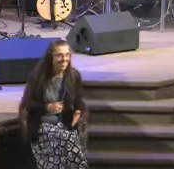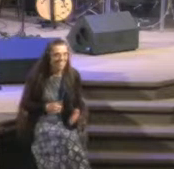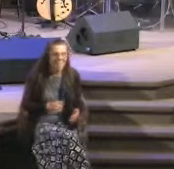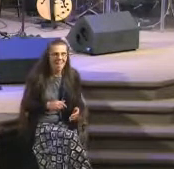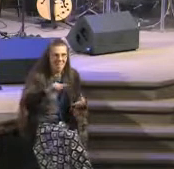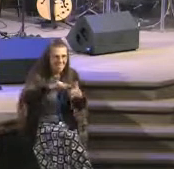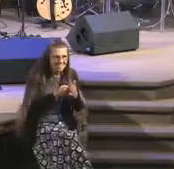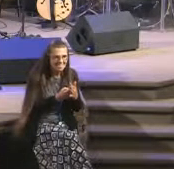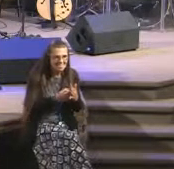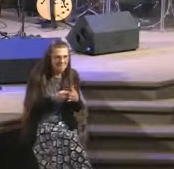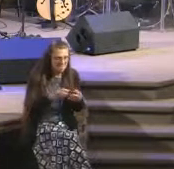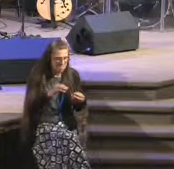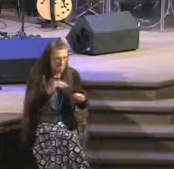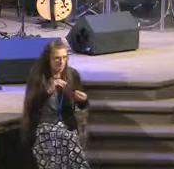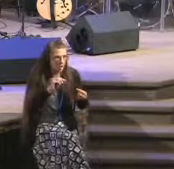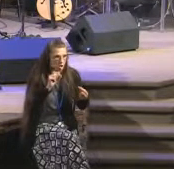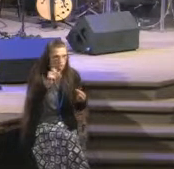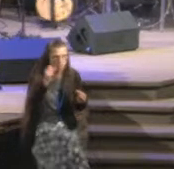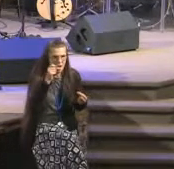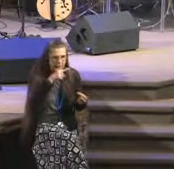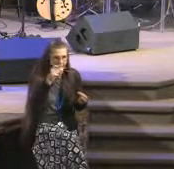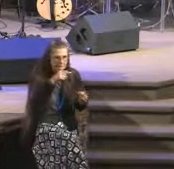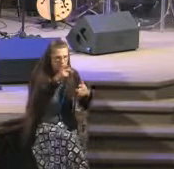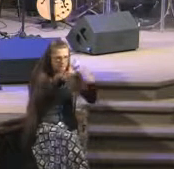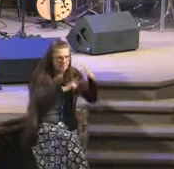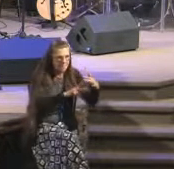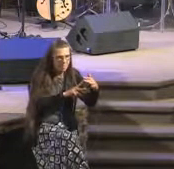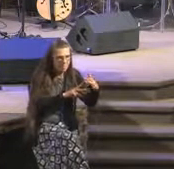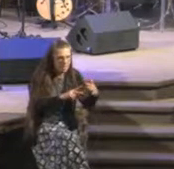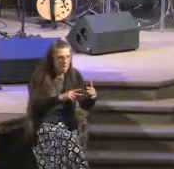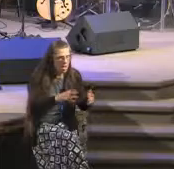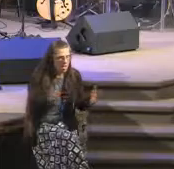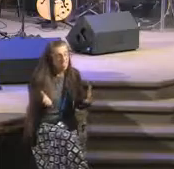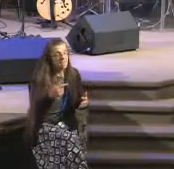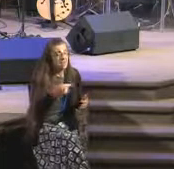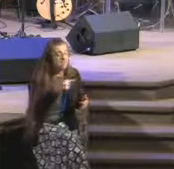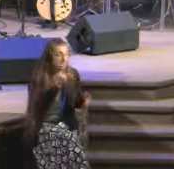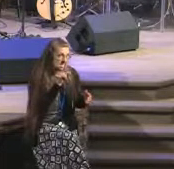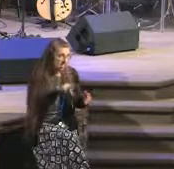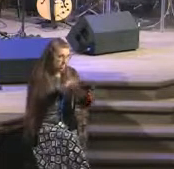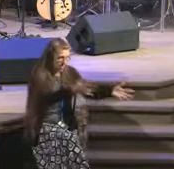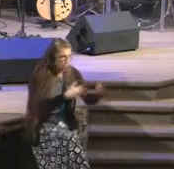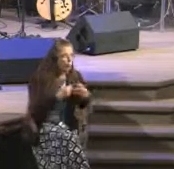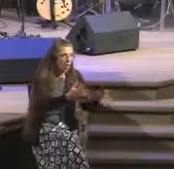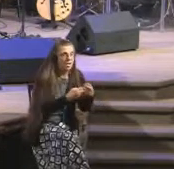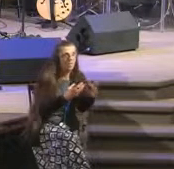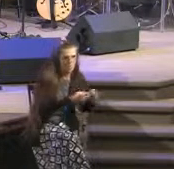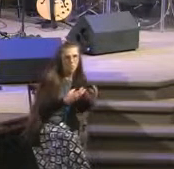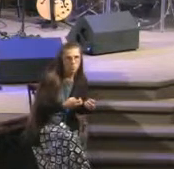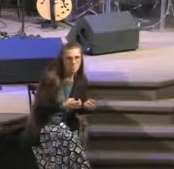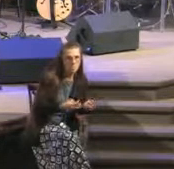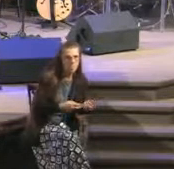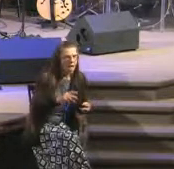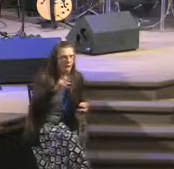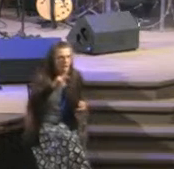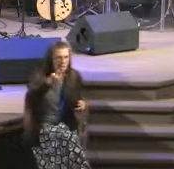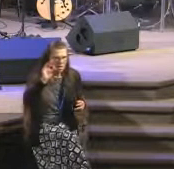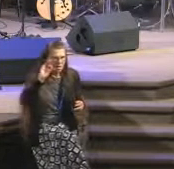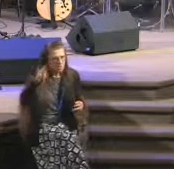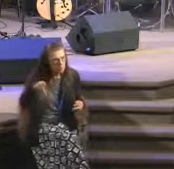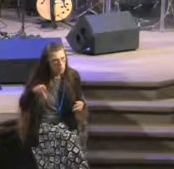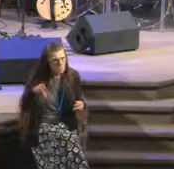And they began to manipulate people. The prophets did, because they wanted their own things. Well, now the priests were no different. The priests, their